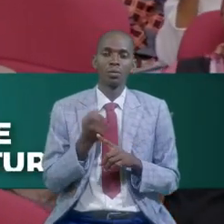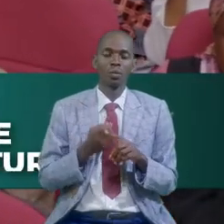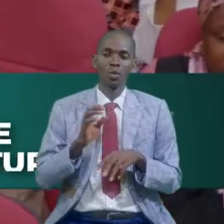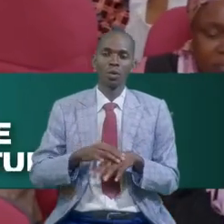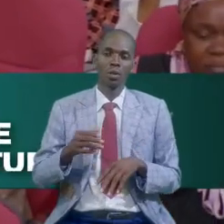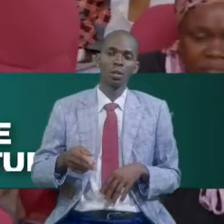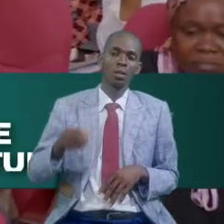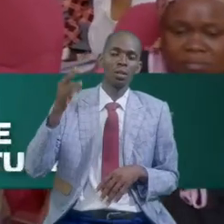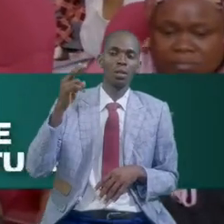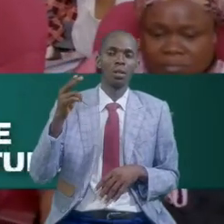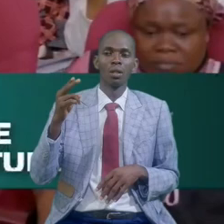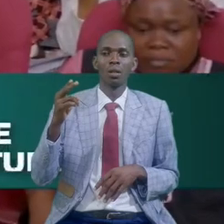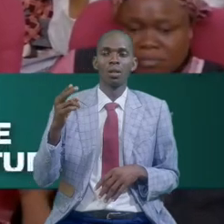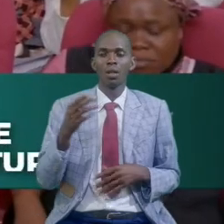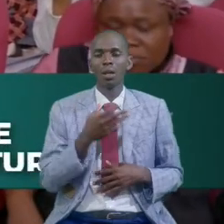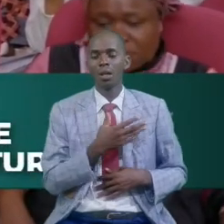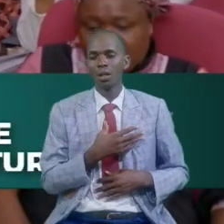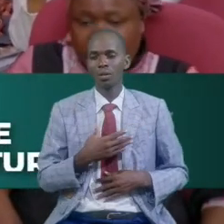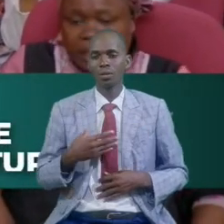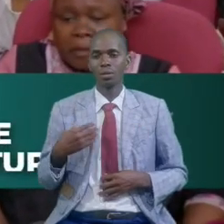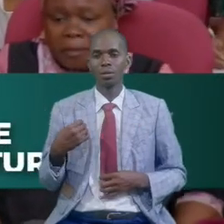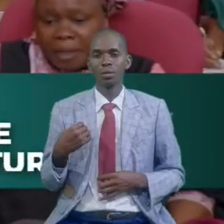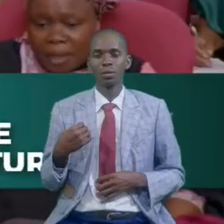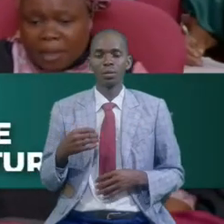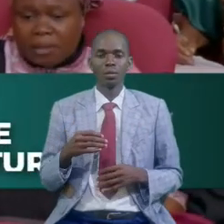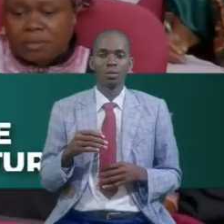A double portion for everyone.